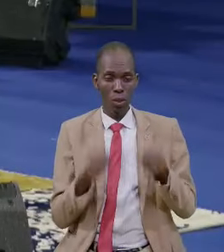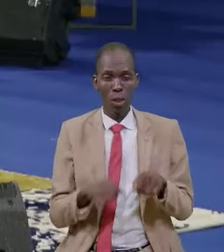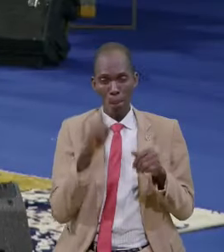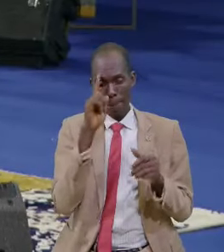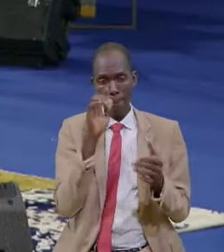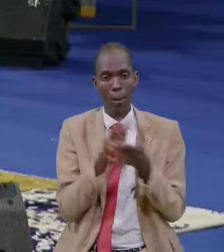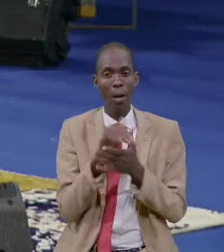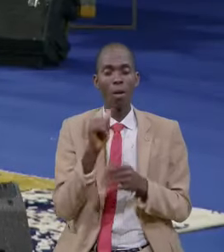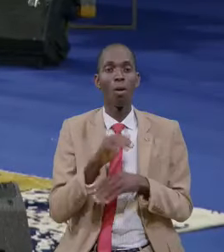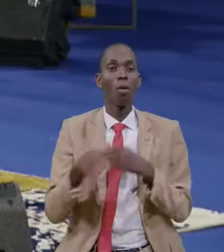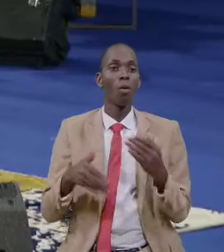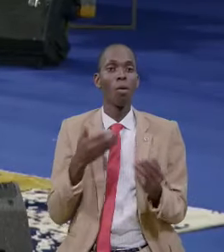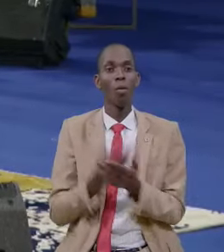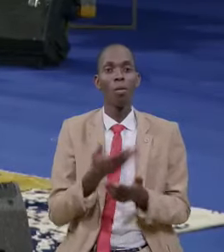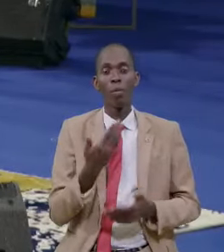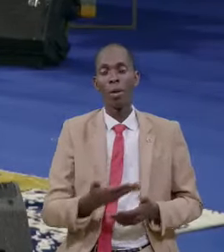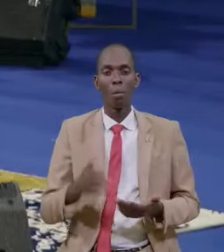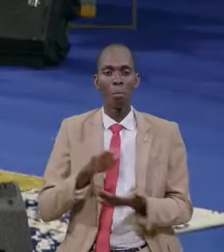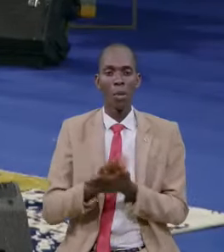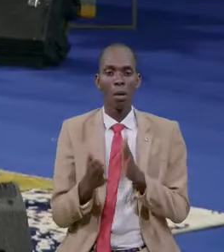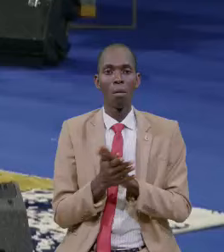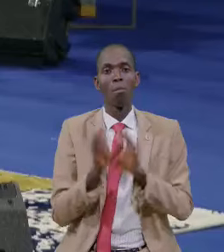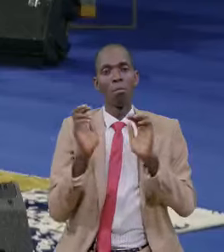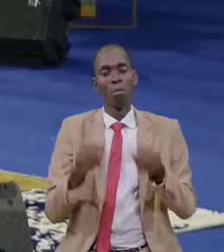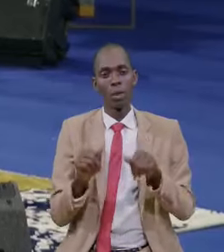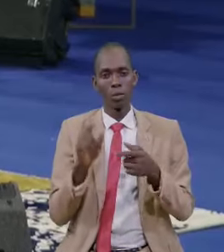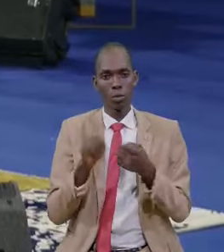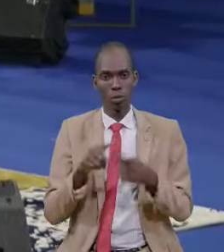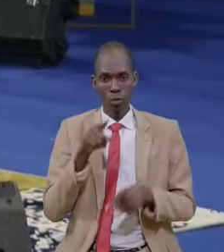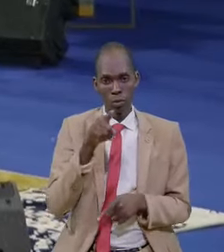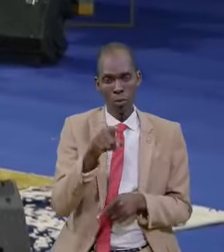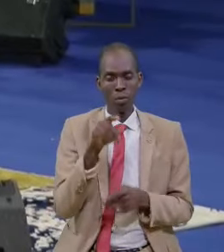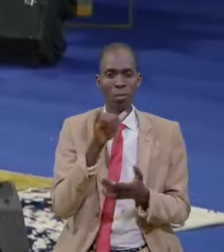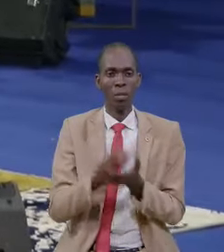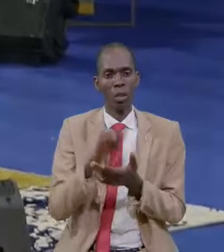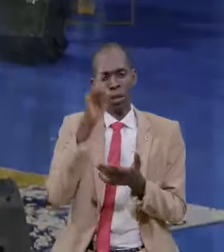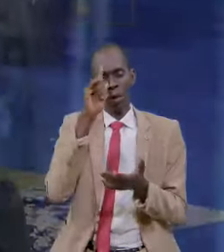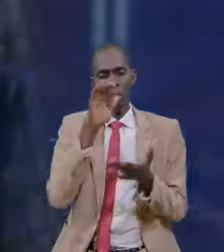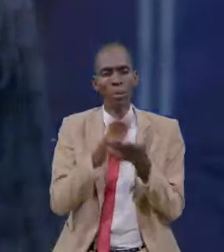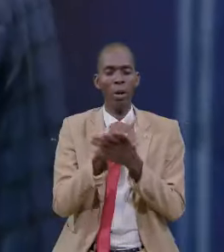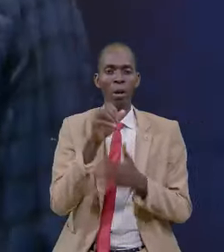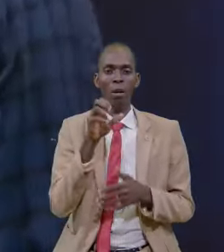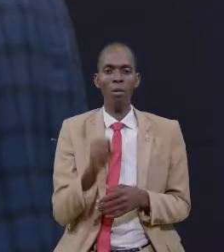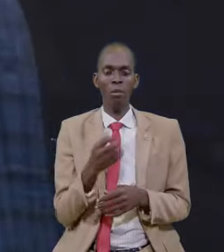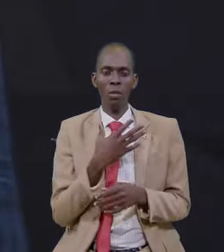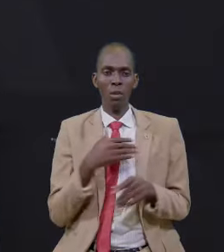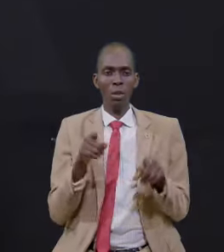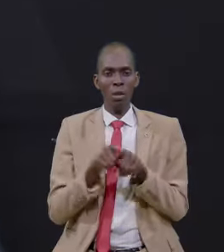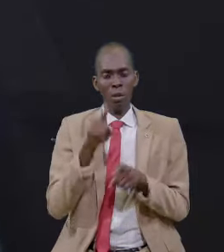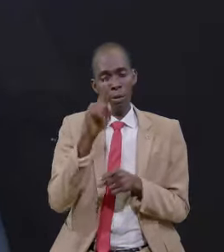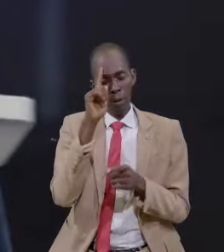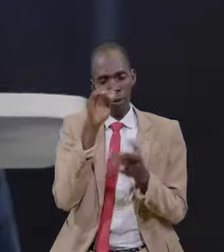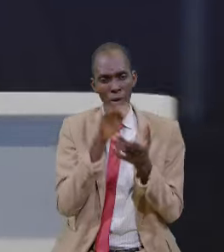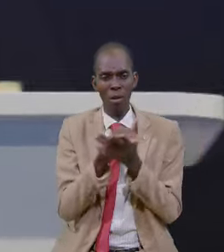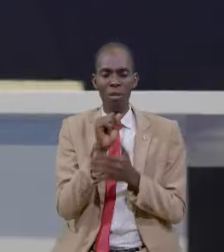all things are possible to him that believeth. As you believe,